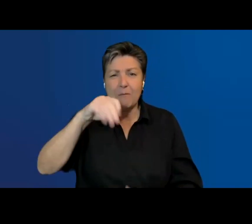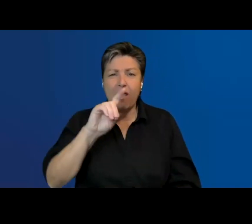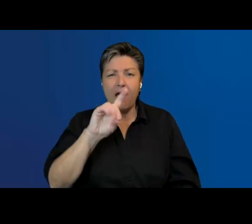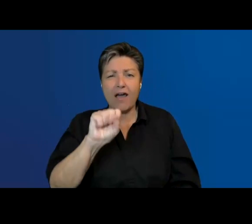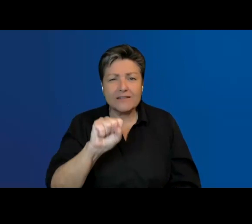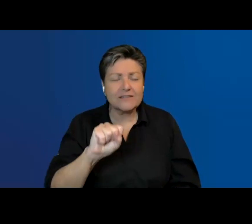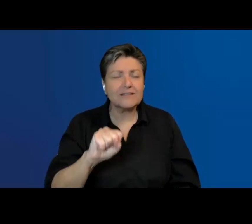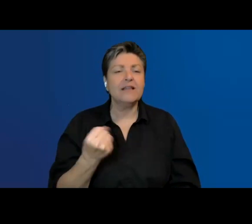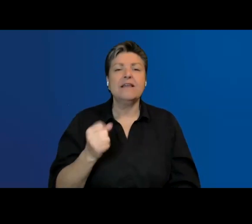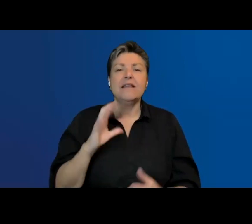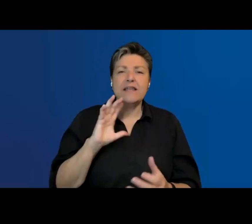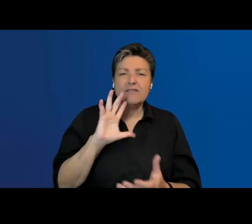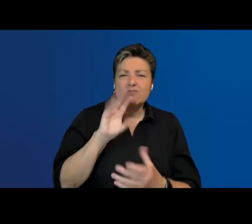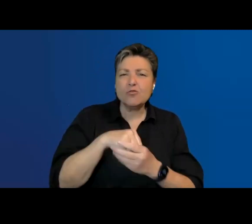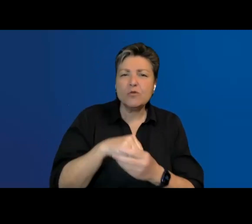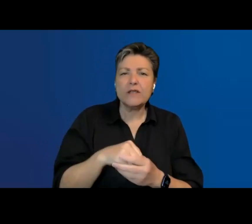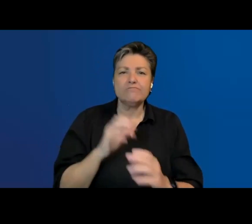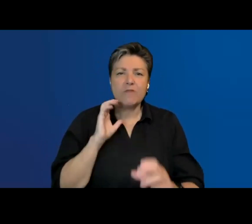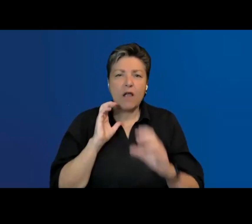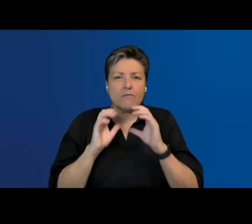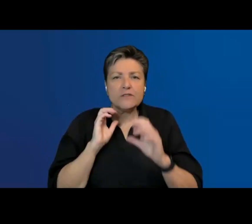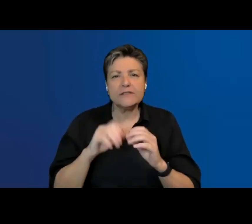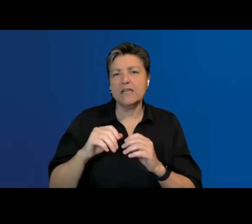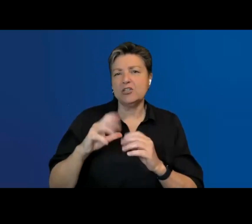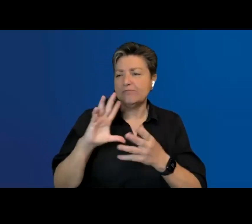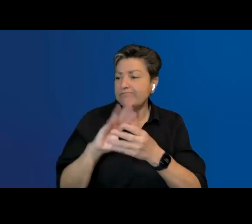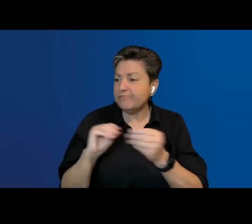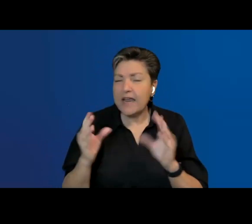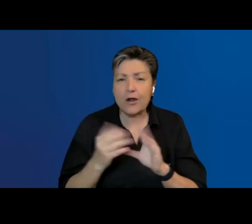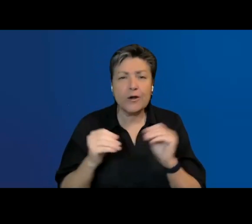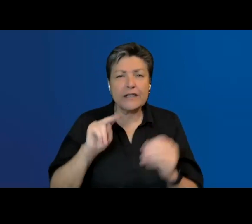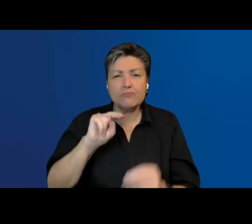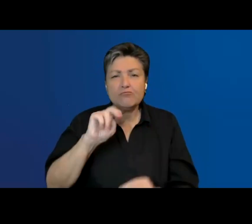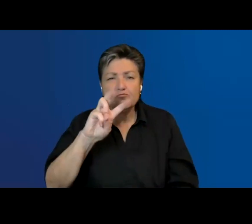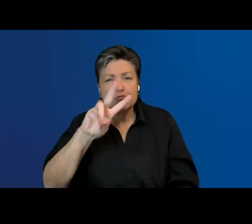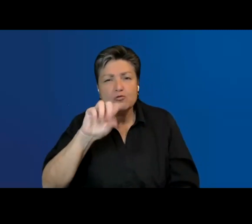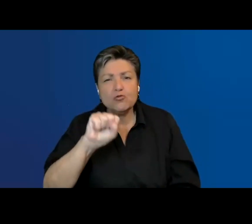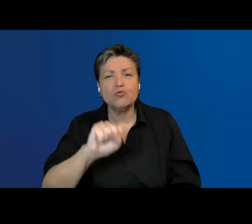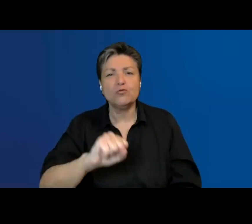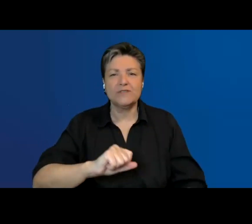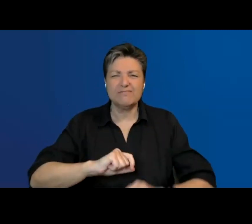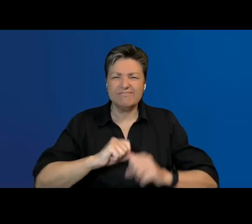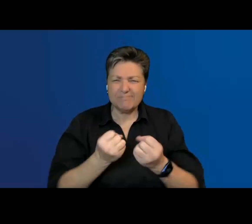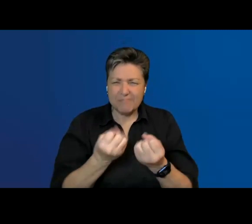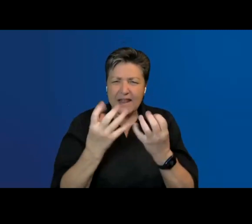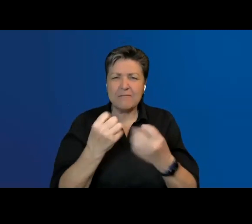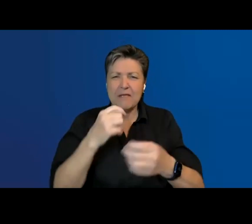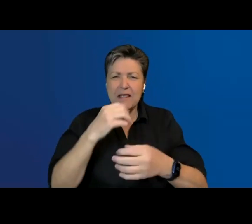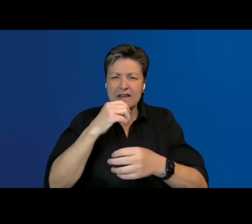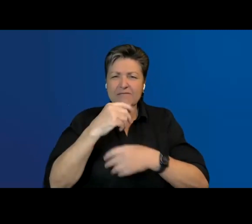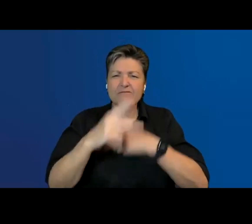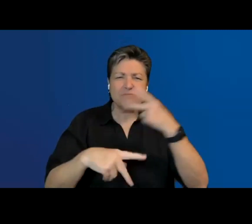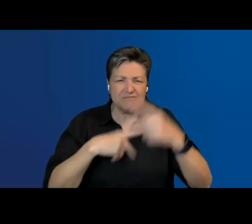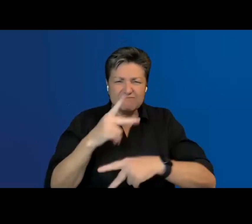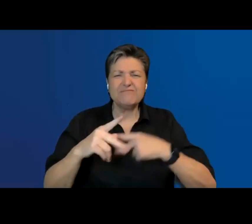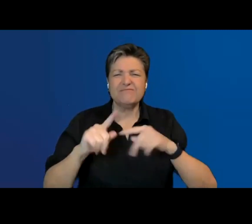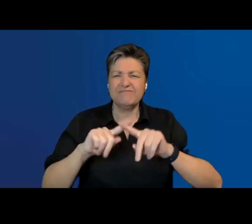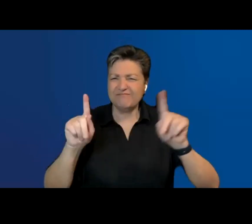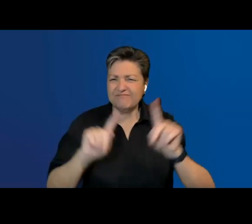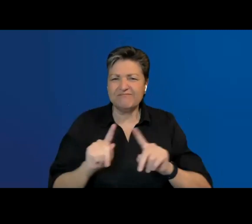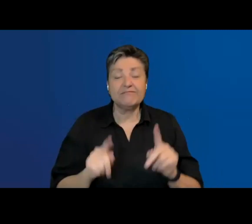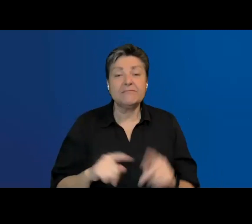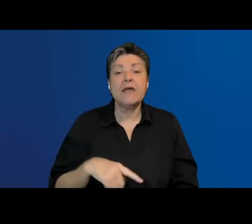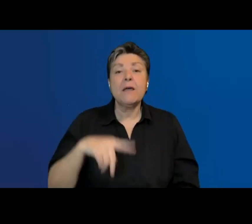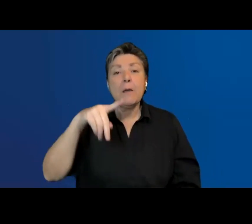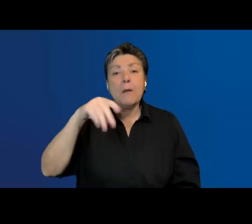conversations, interviews, narratives, news, and plenty of other formats, too many for me to name here. Podcasting can be helpful